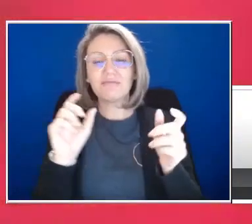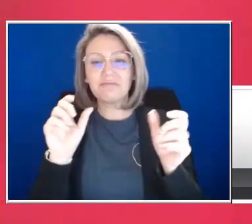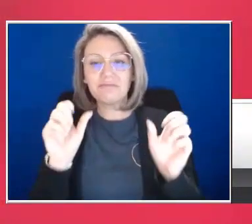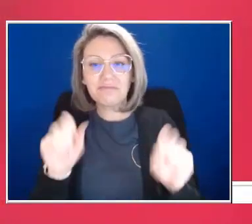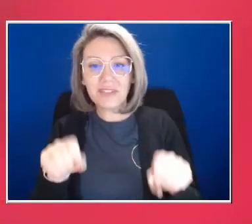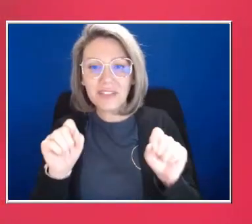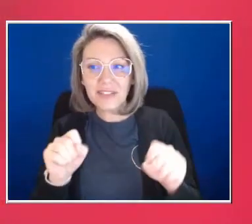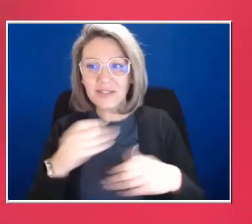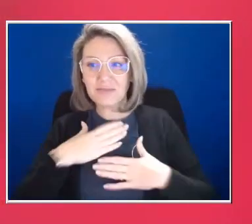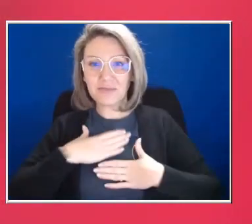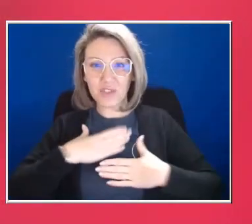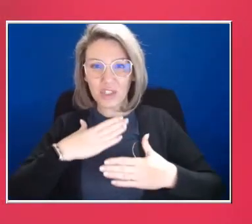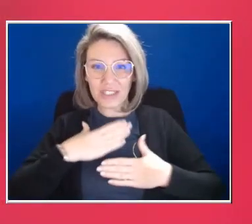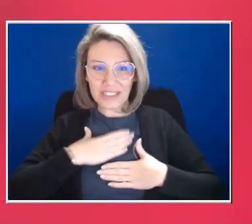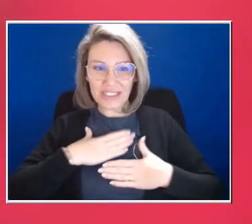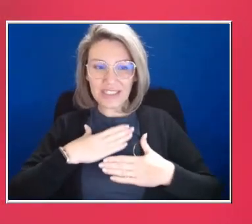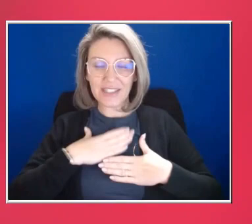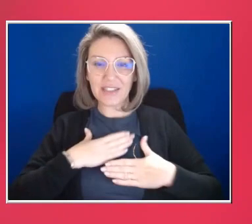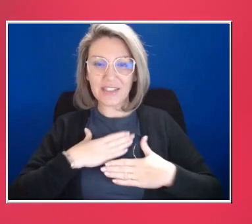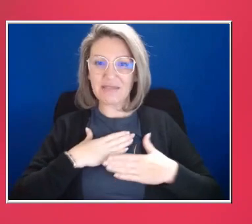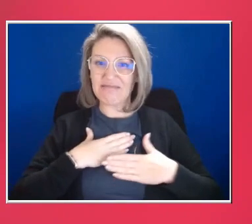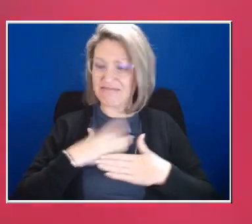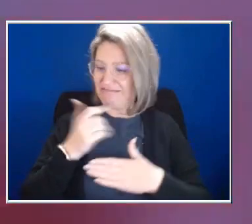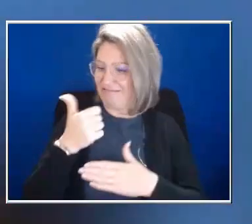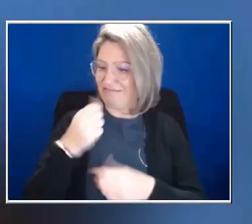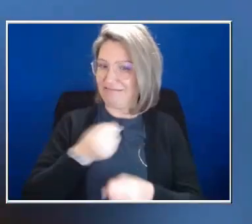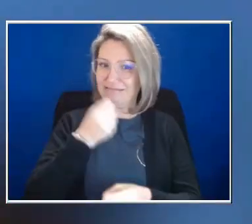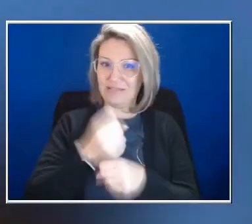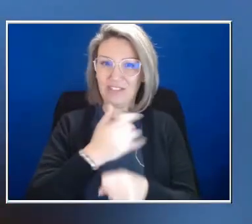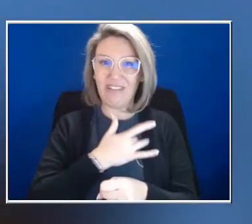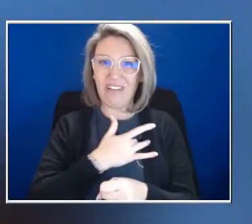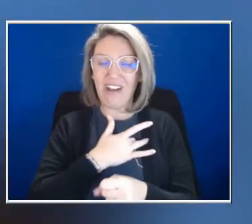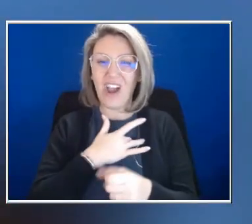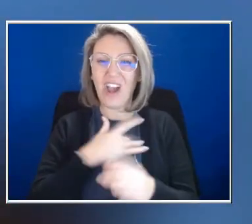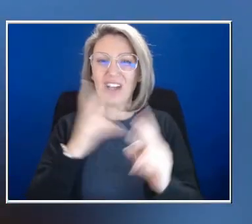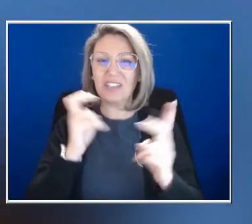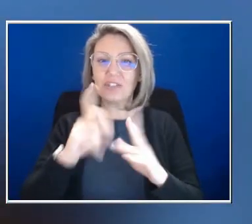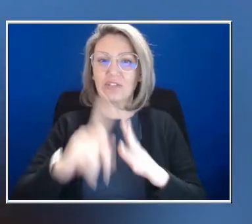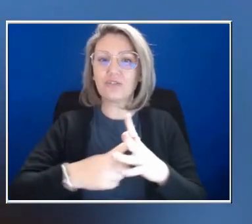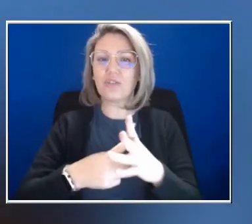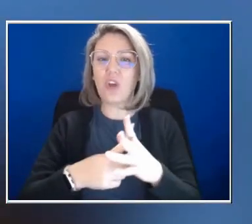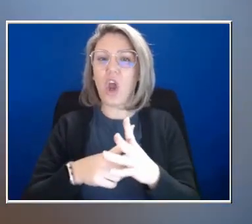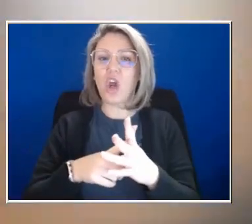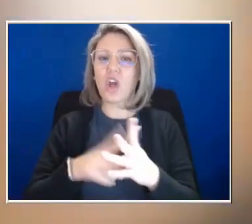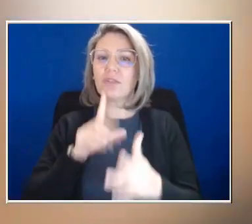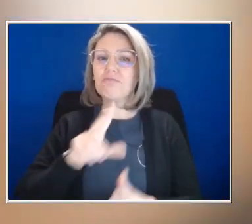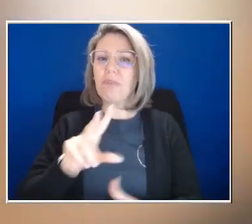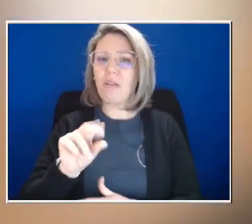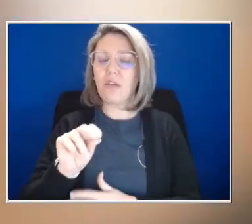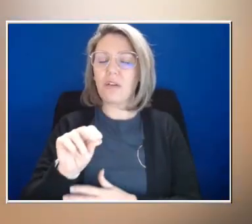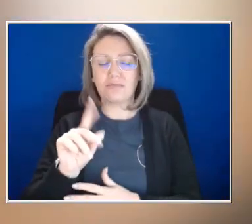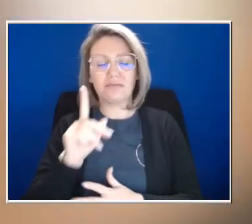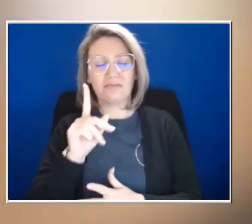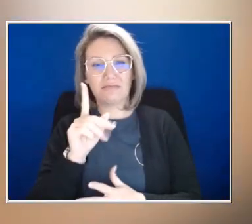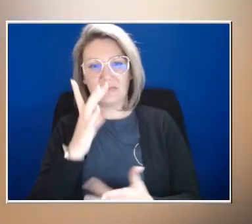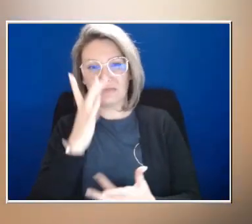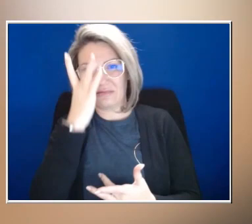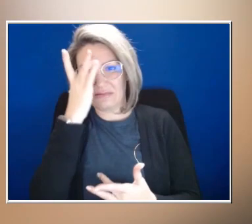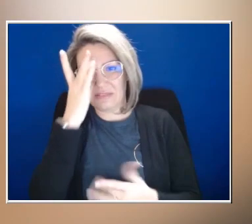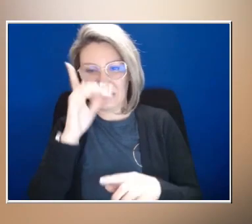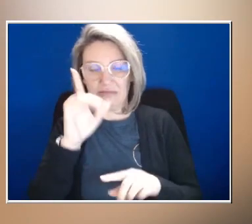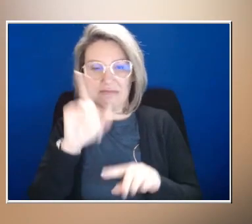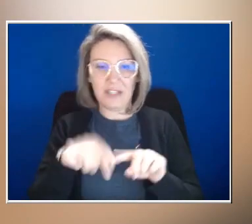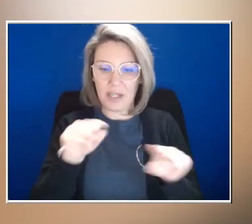breathe. A decade of heart issues that started in his 30s left Corey often so sick he couldn't move from the couch